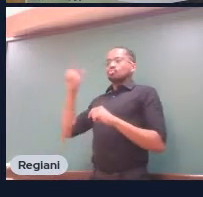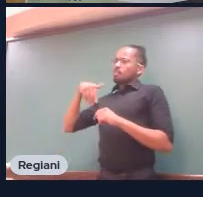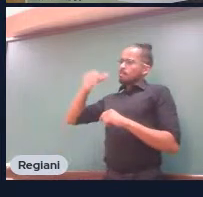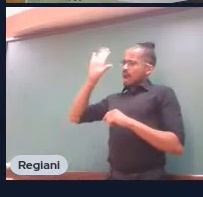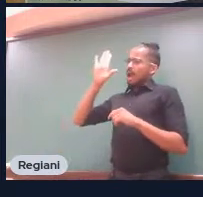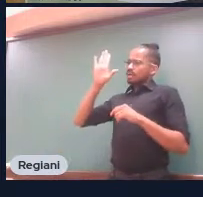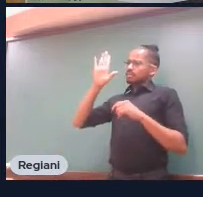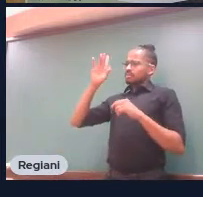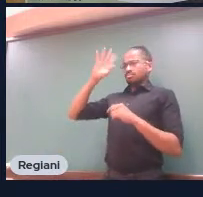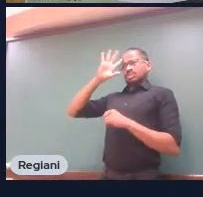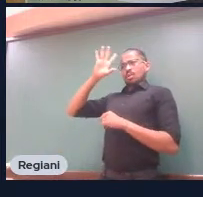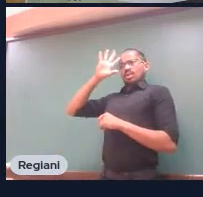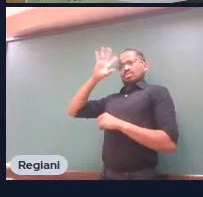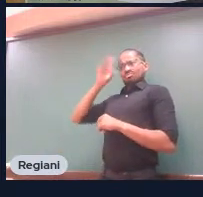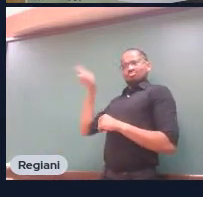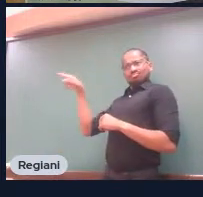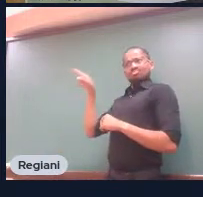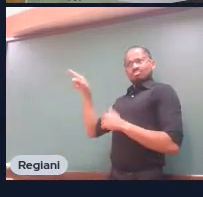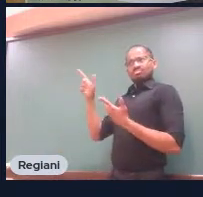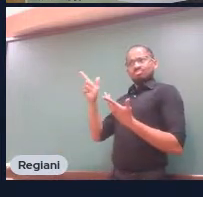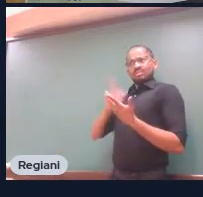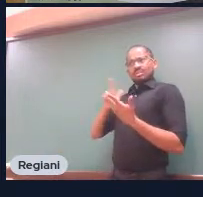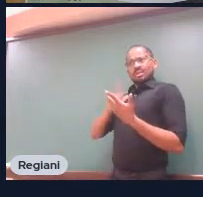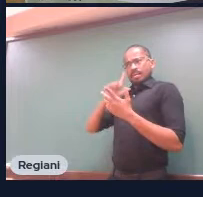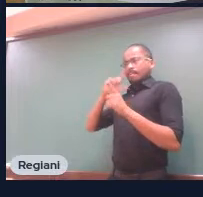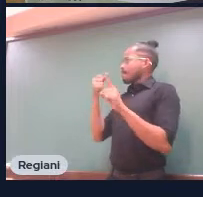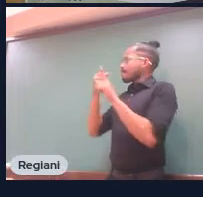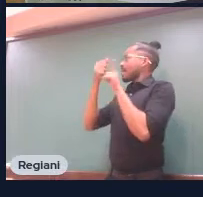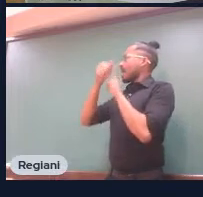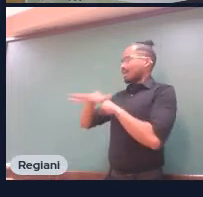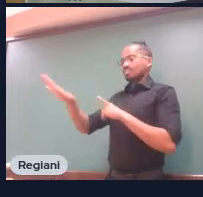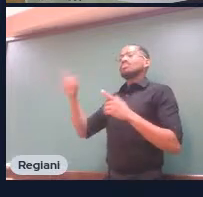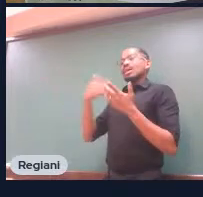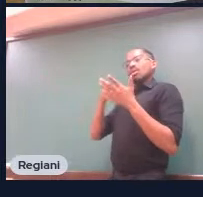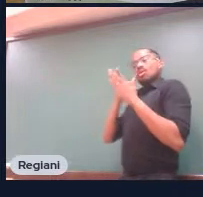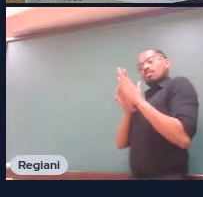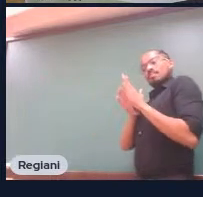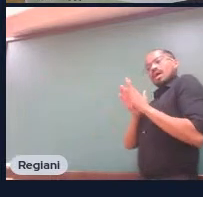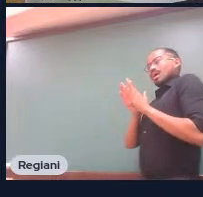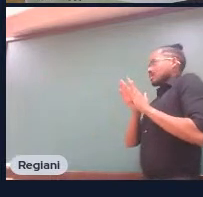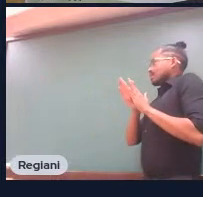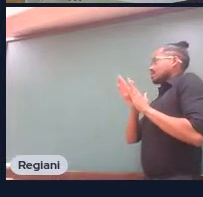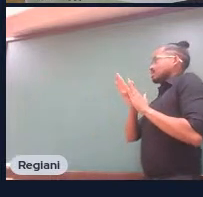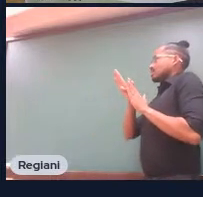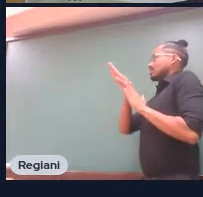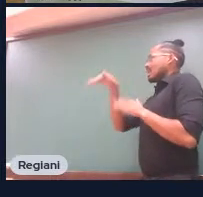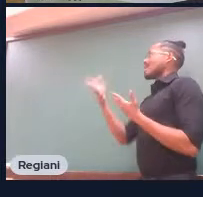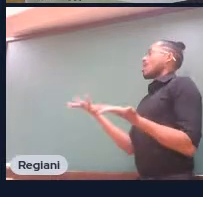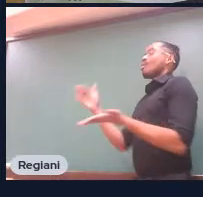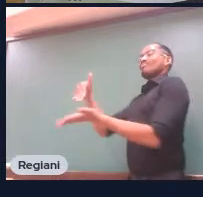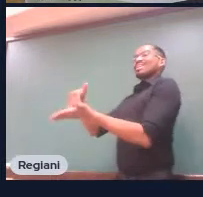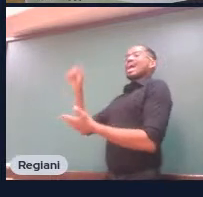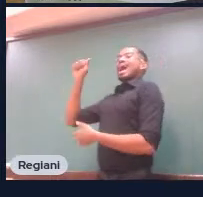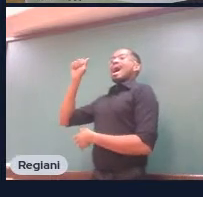theoretical. This is the rest of the list. This is their impact, still growing. And finally, the Journal